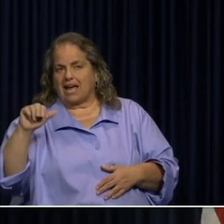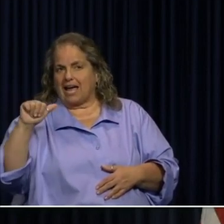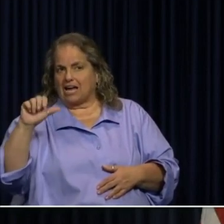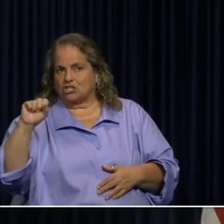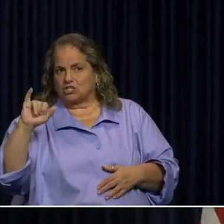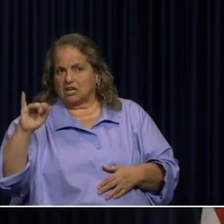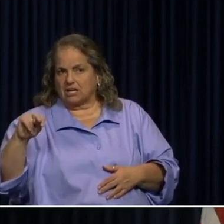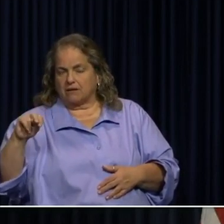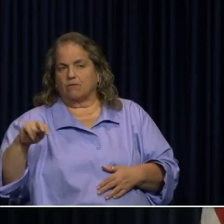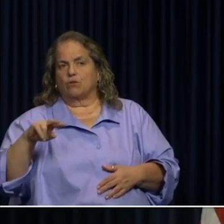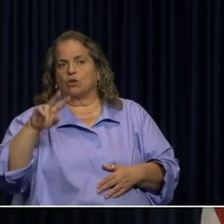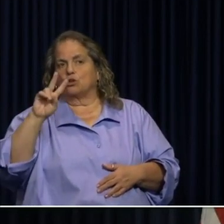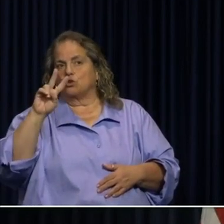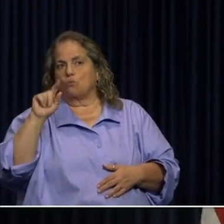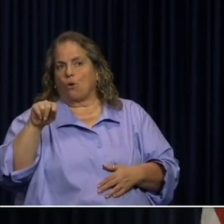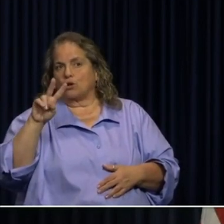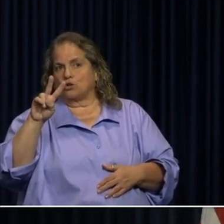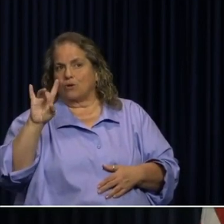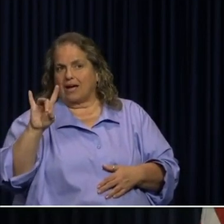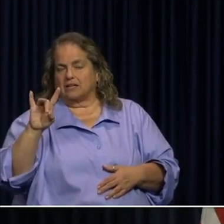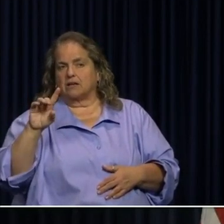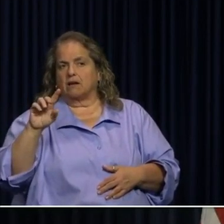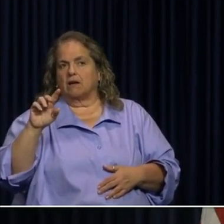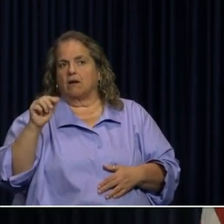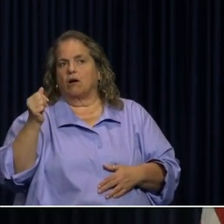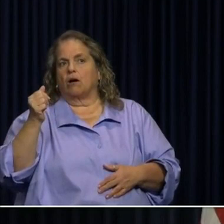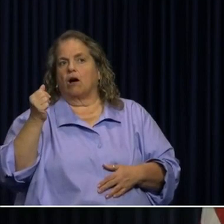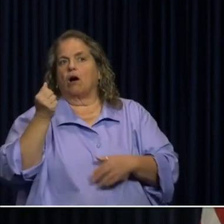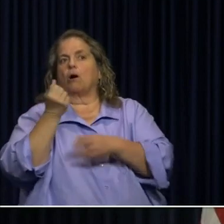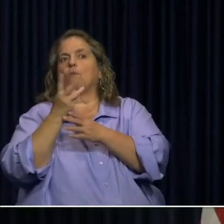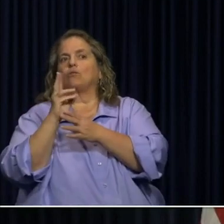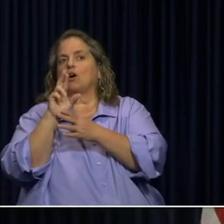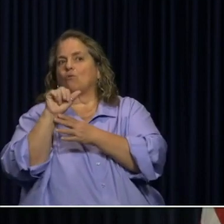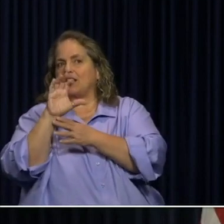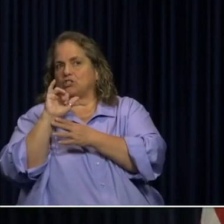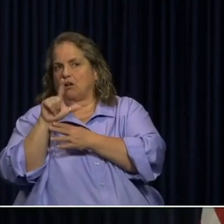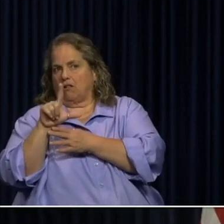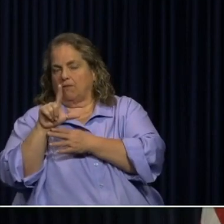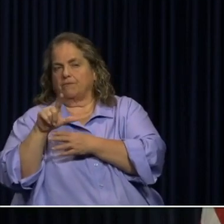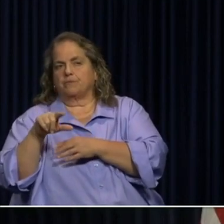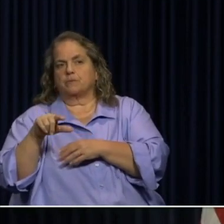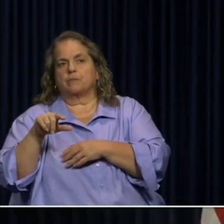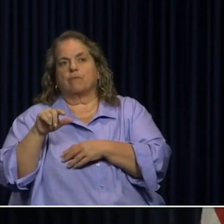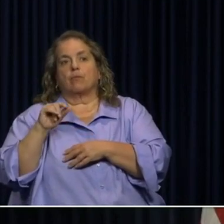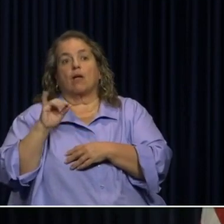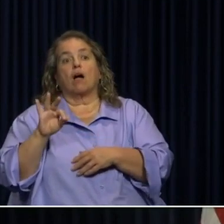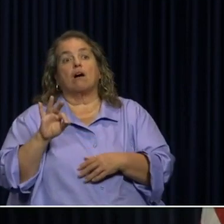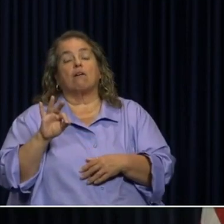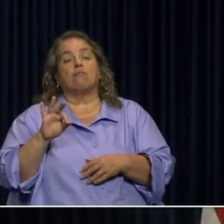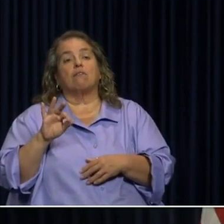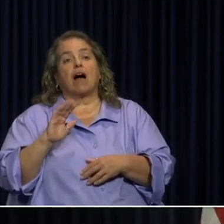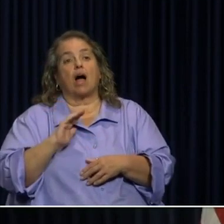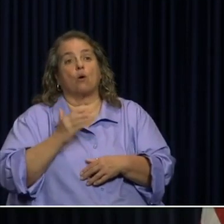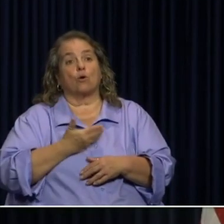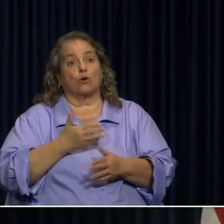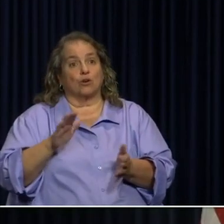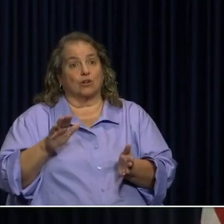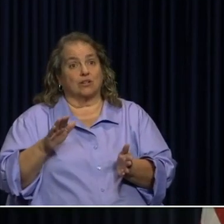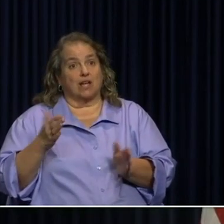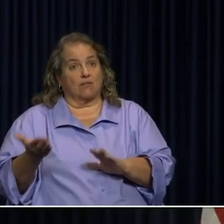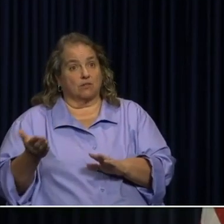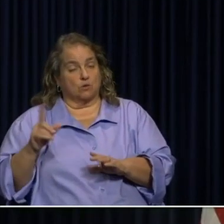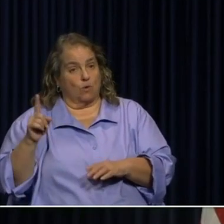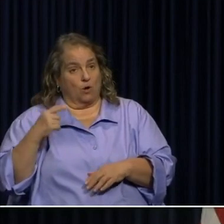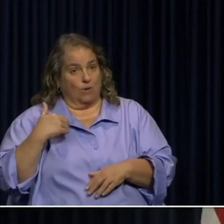Asian, 2.28 multiracial. Of our deaths, where we